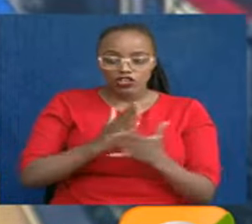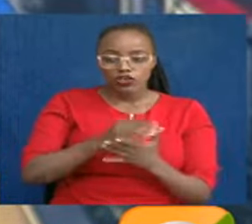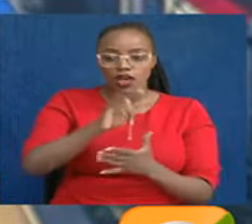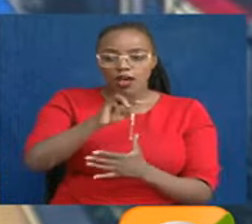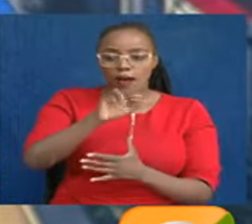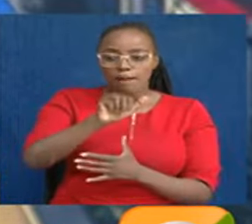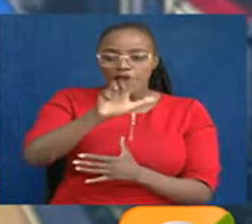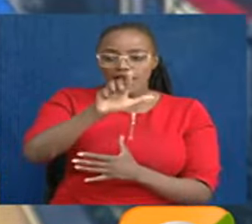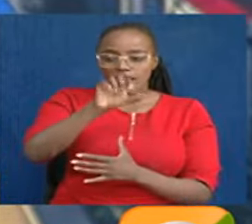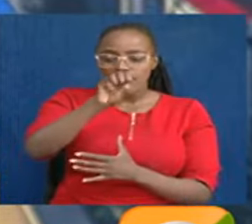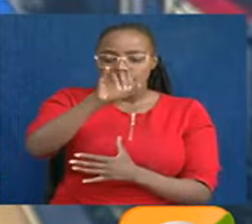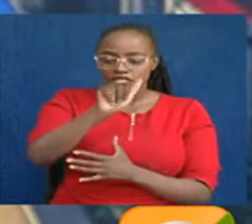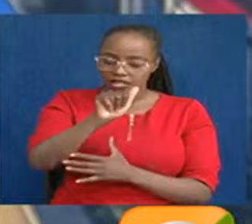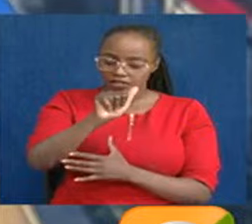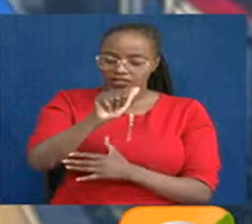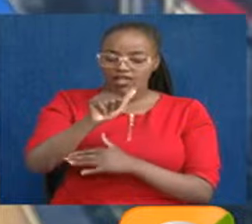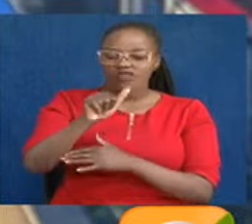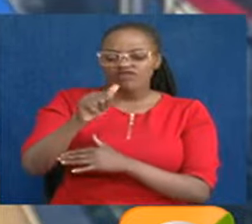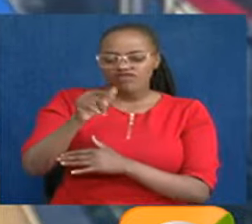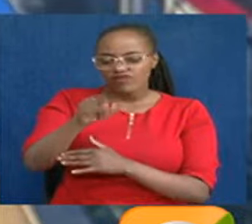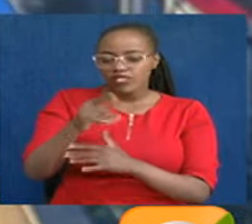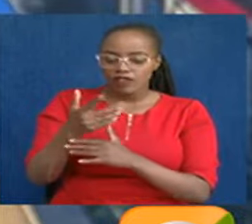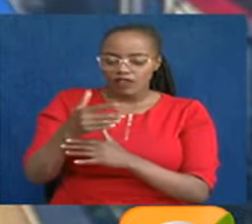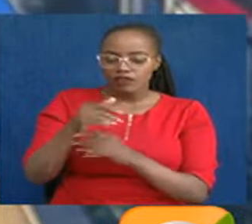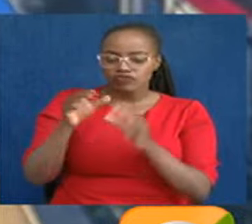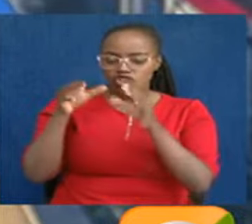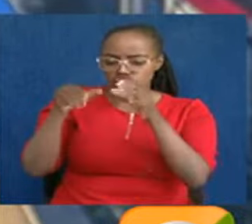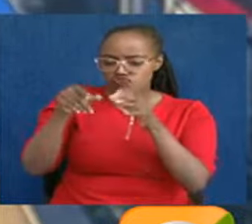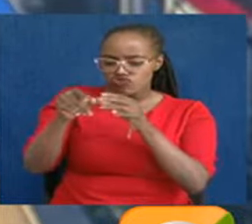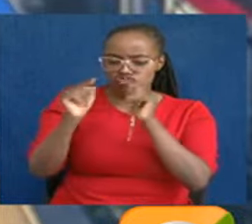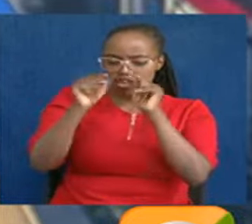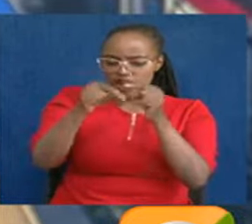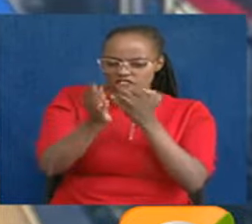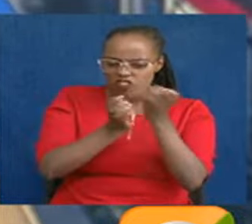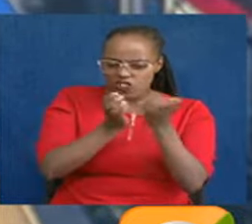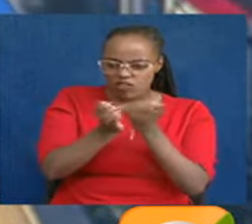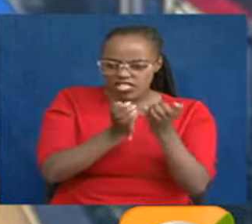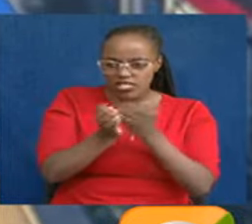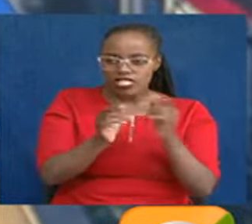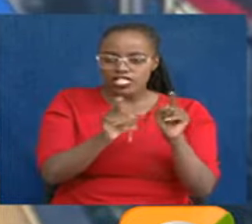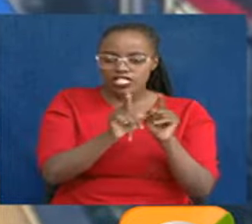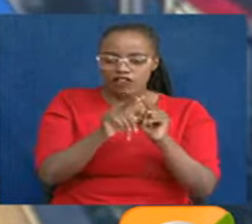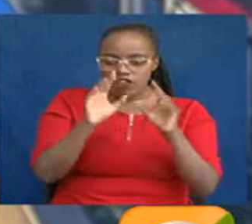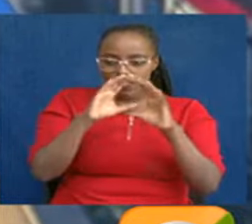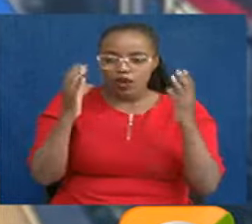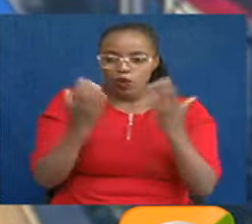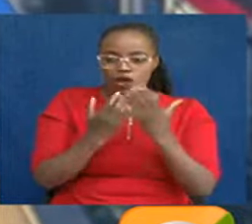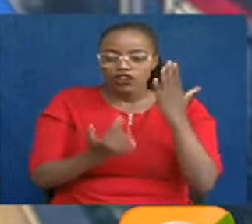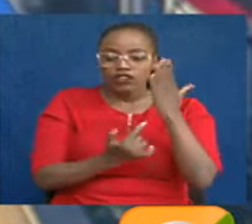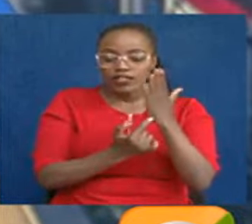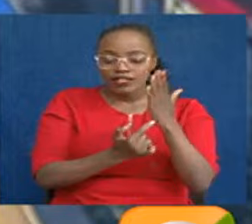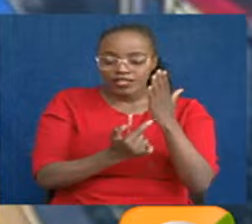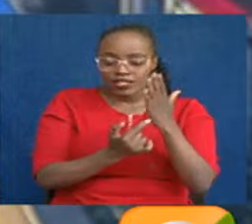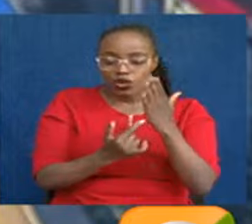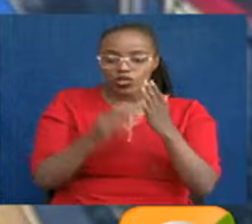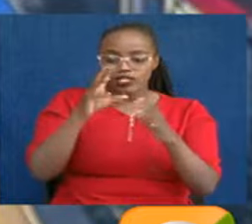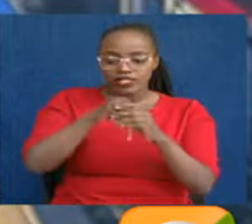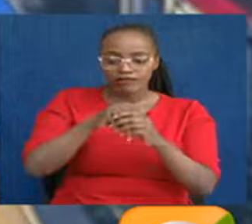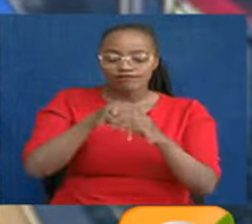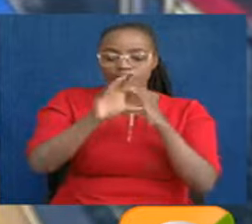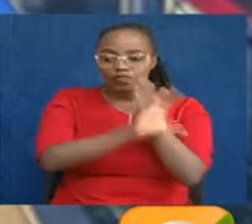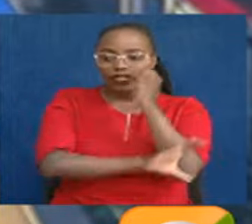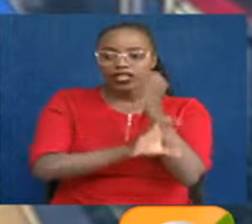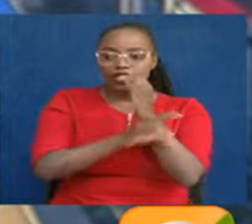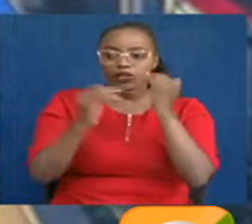Malaysian business delegation, scoping out the investment opportunities that exist in the world of tech here in the country. Let